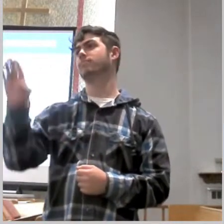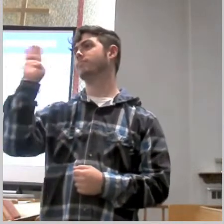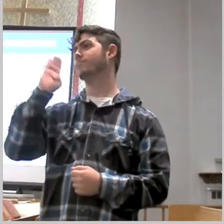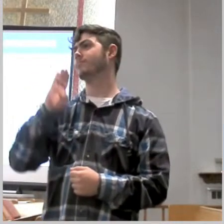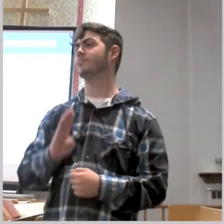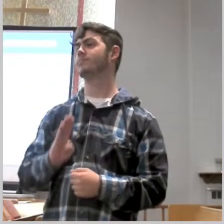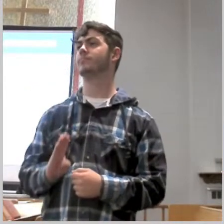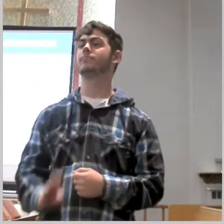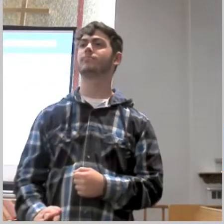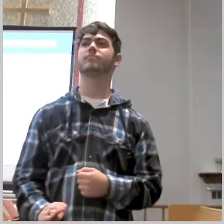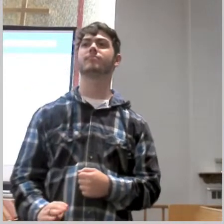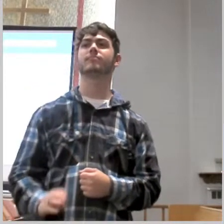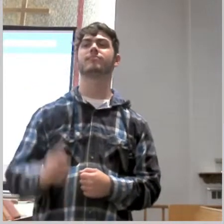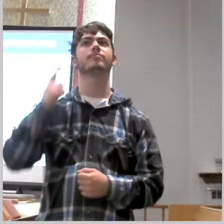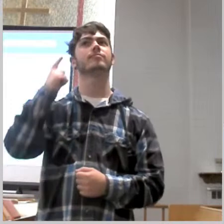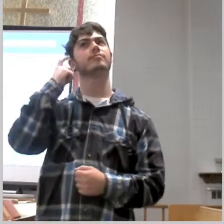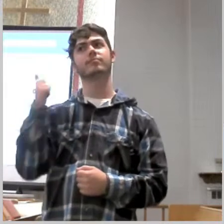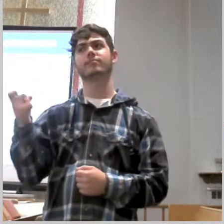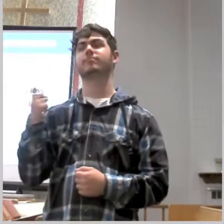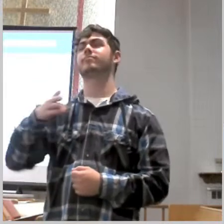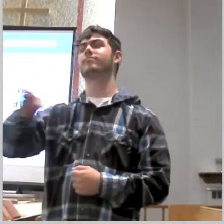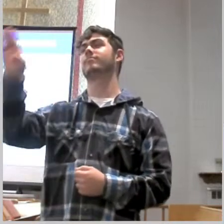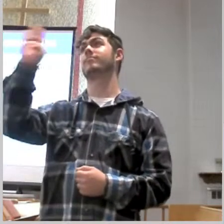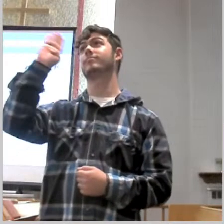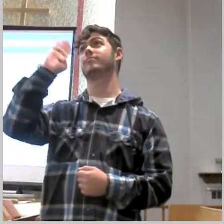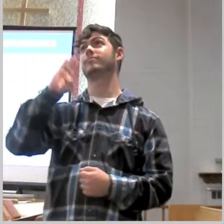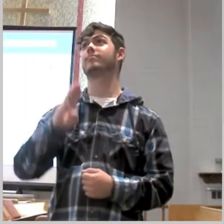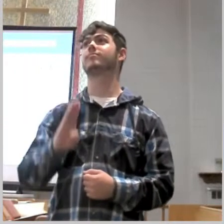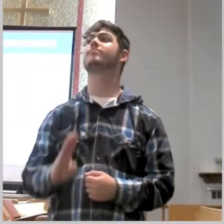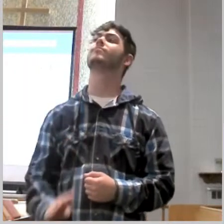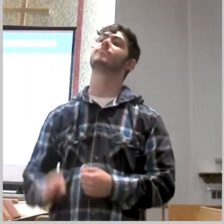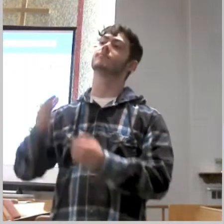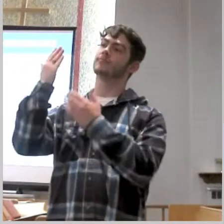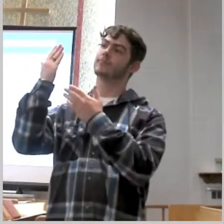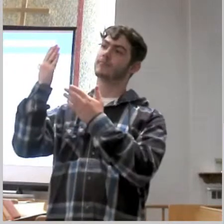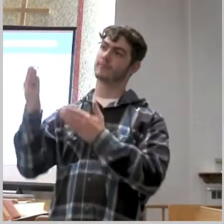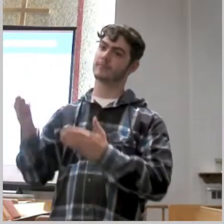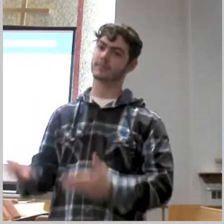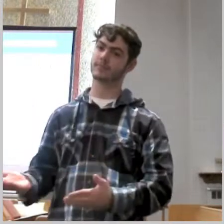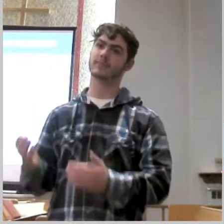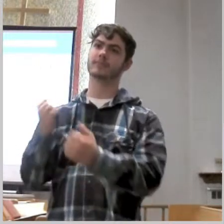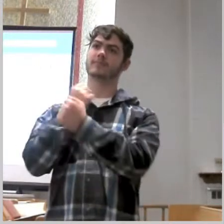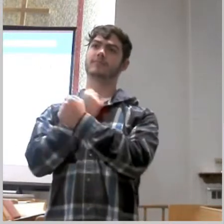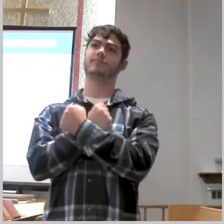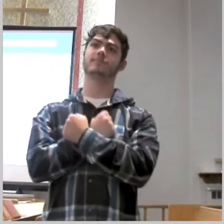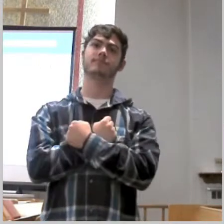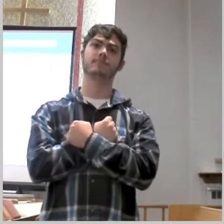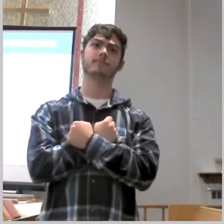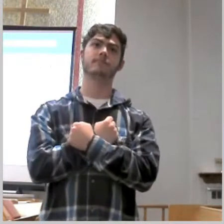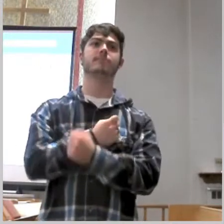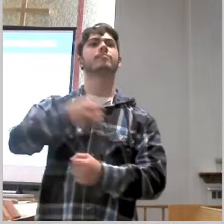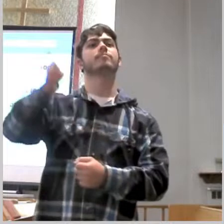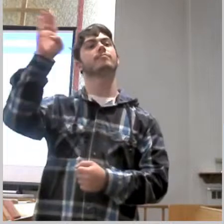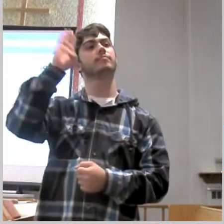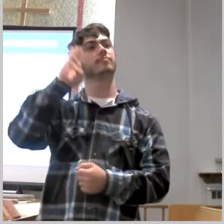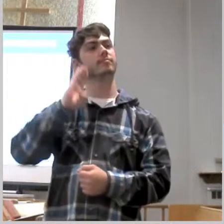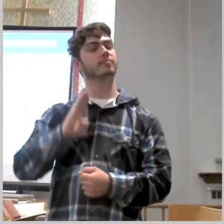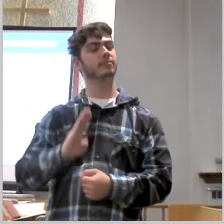God is love, oh, God is love, God is love,